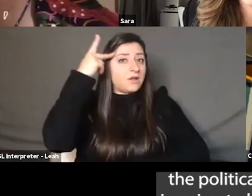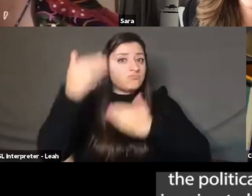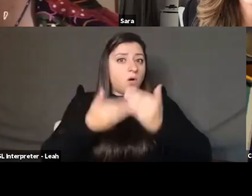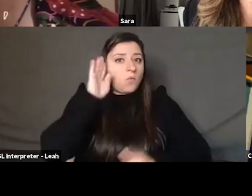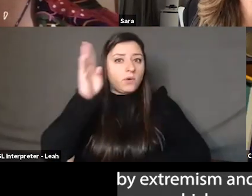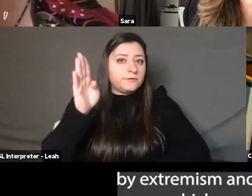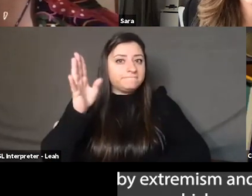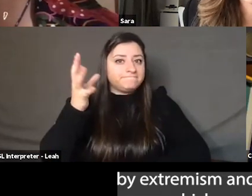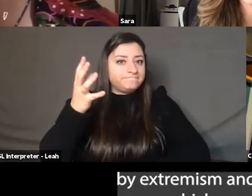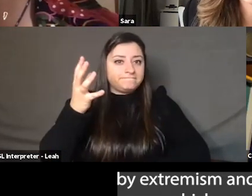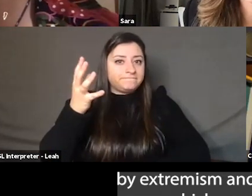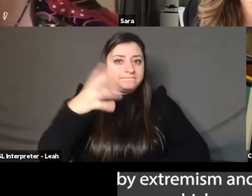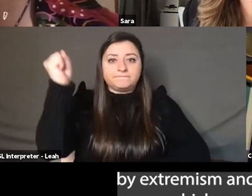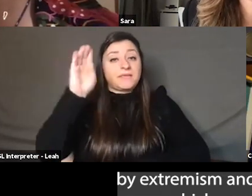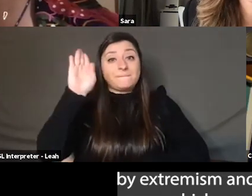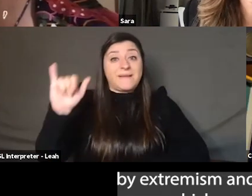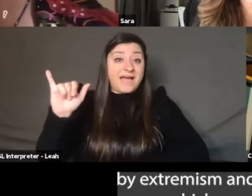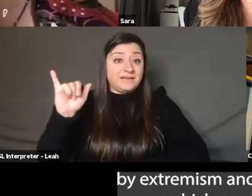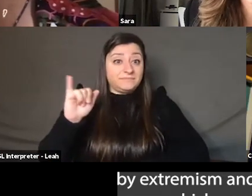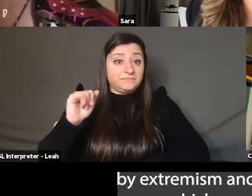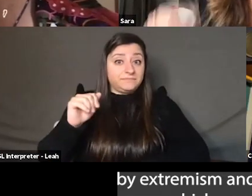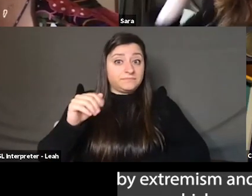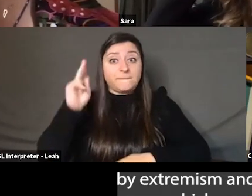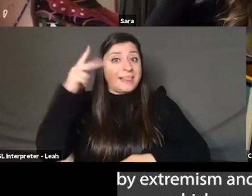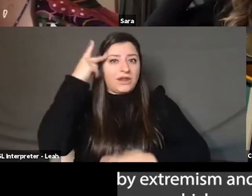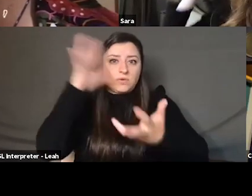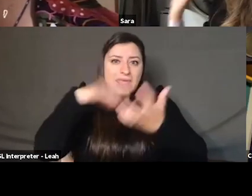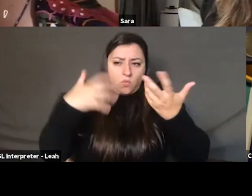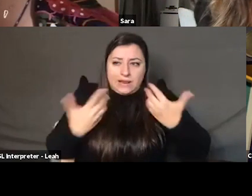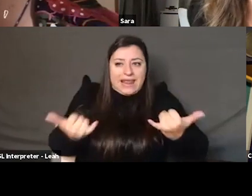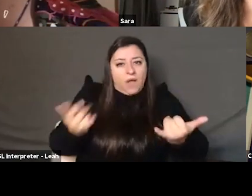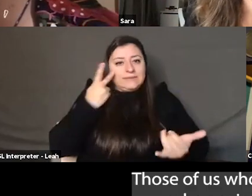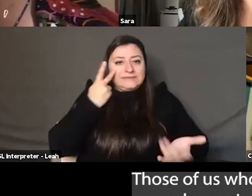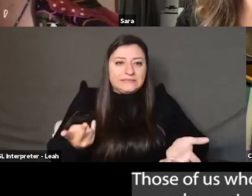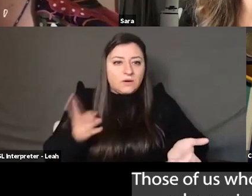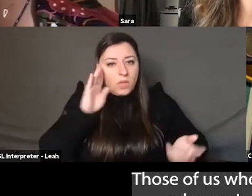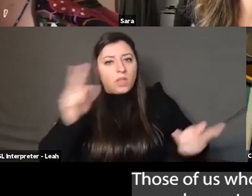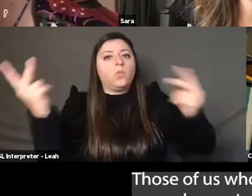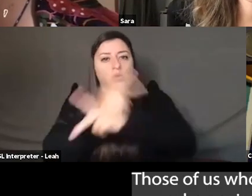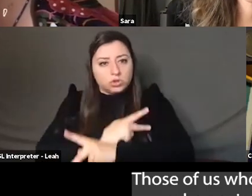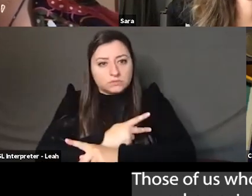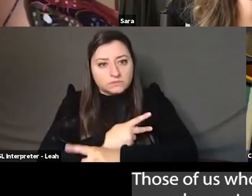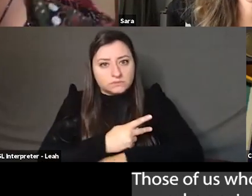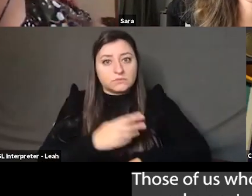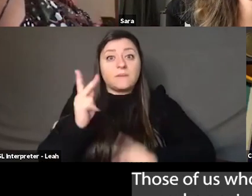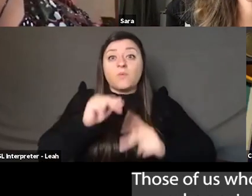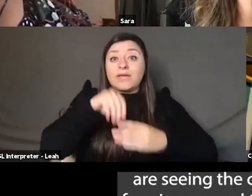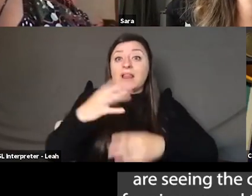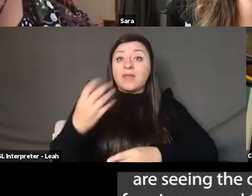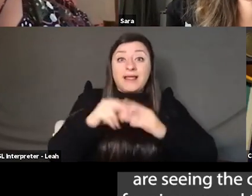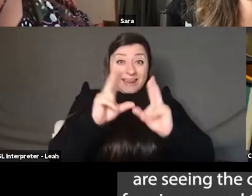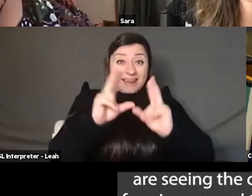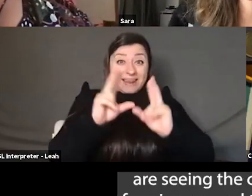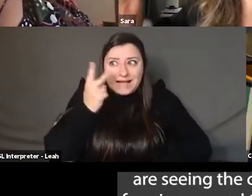going to be hijacked by extremism and political chaos, which we are seeing. Those of us who are in Beirut, who are in Lebanon,